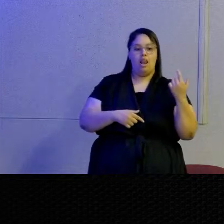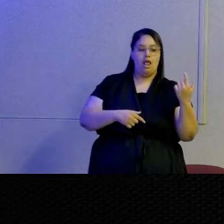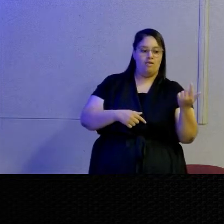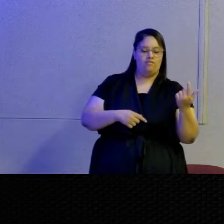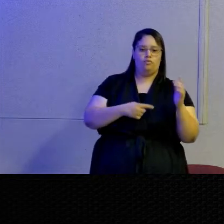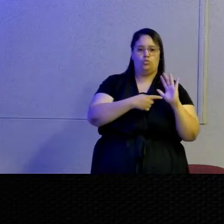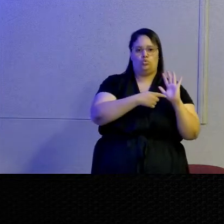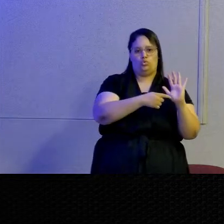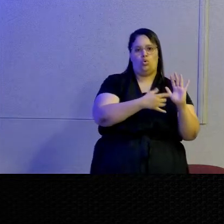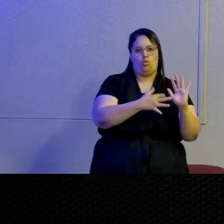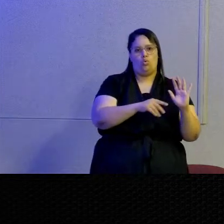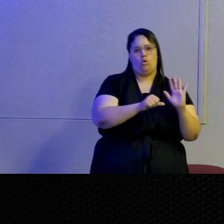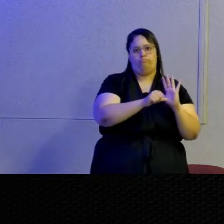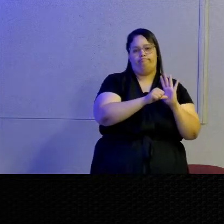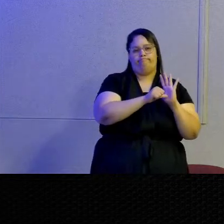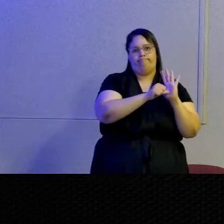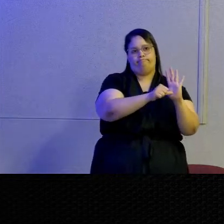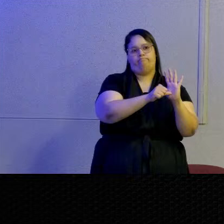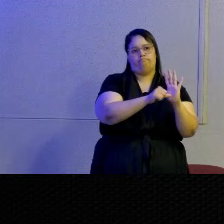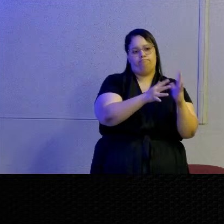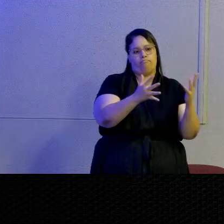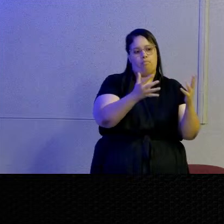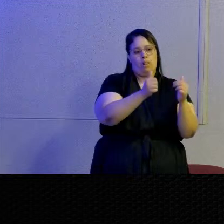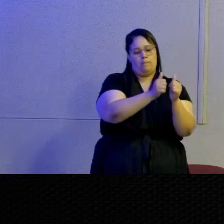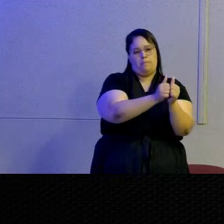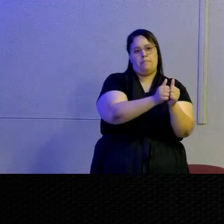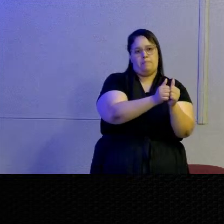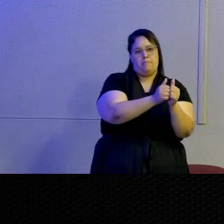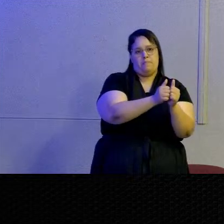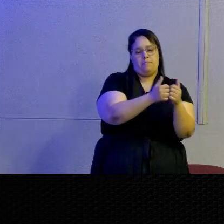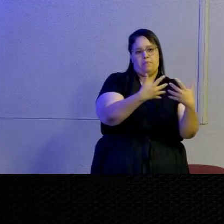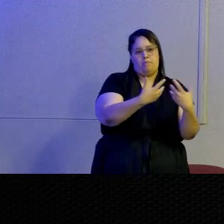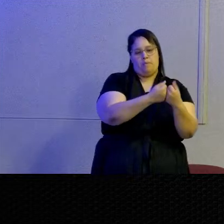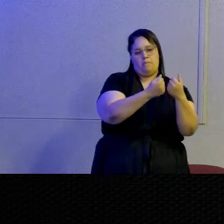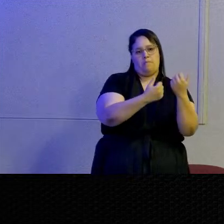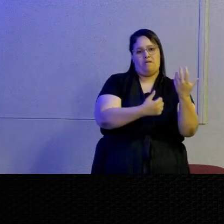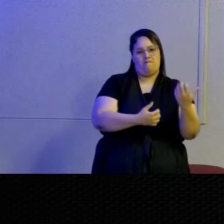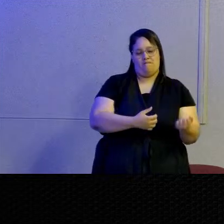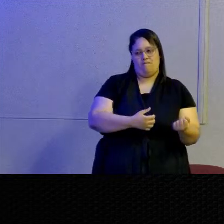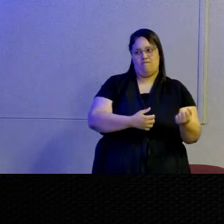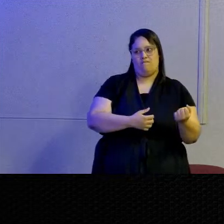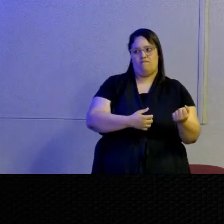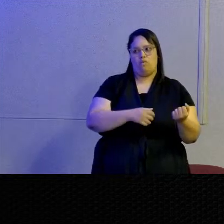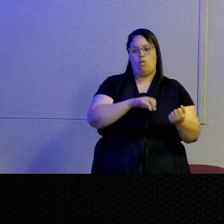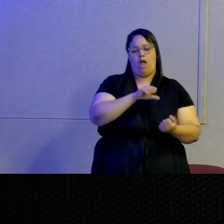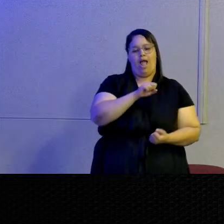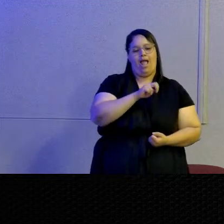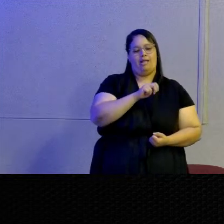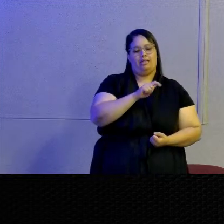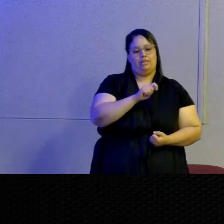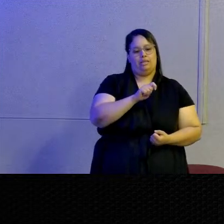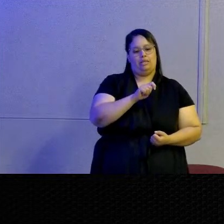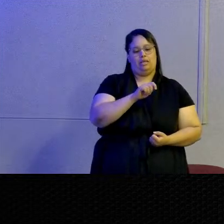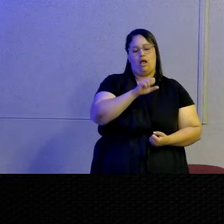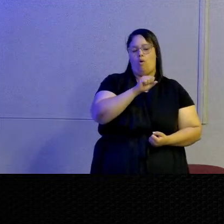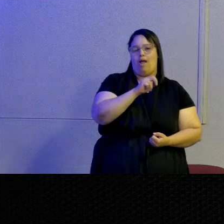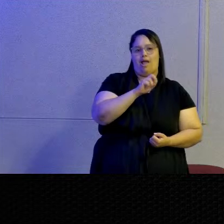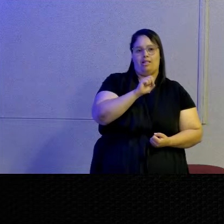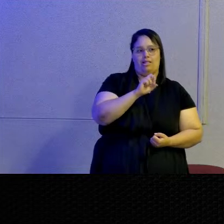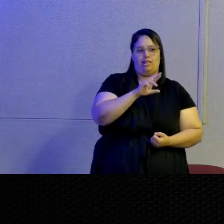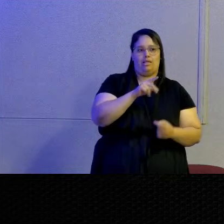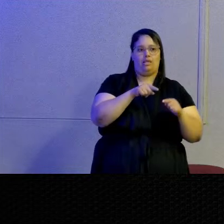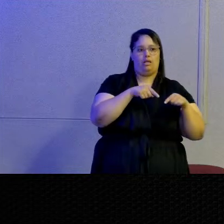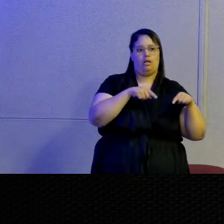indeed significant correlation, I guess I should call it anti-correlation, between